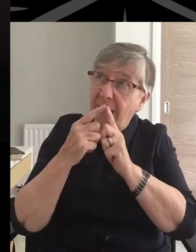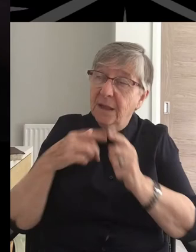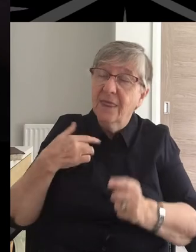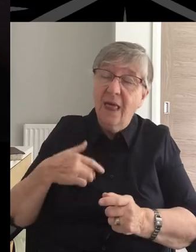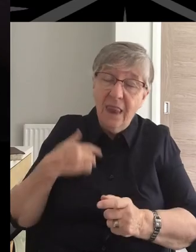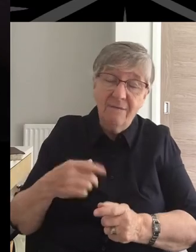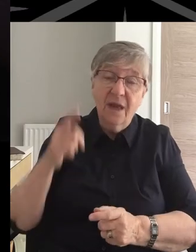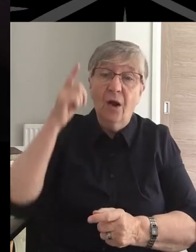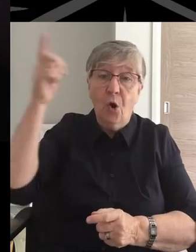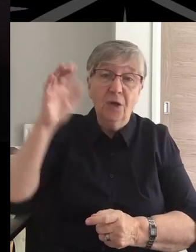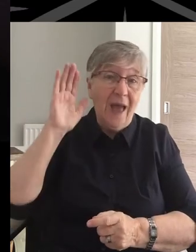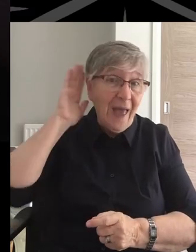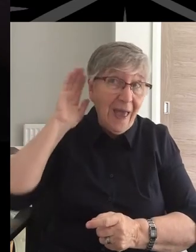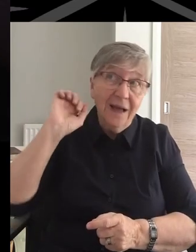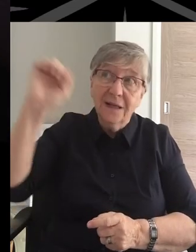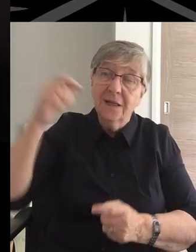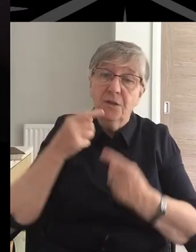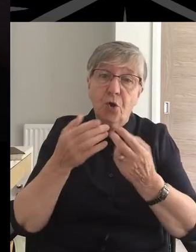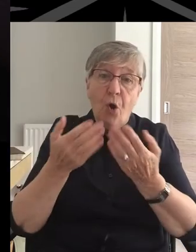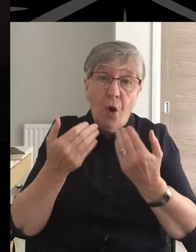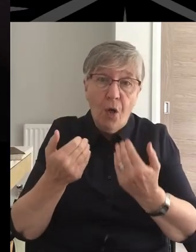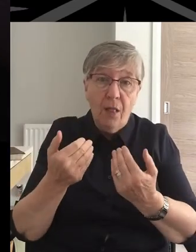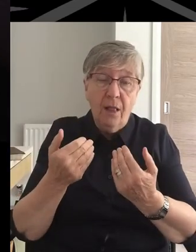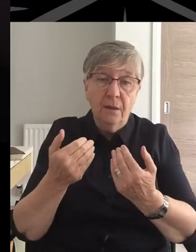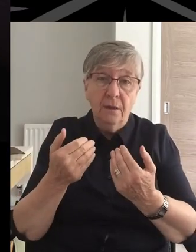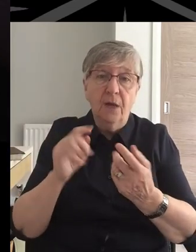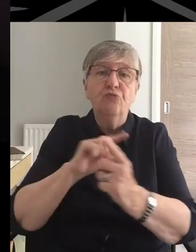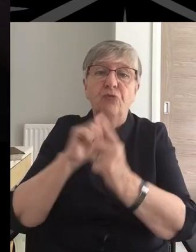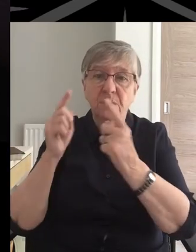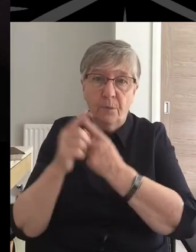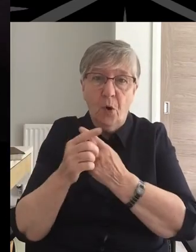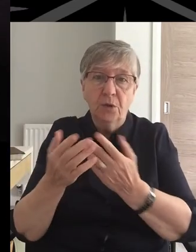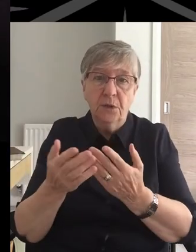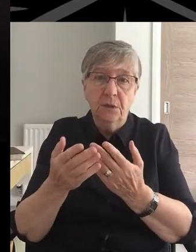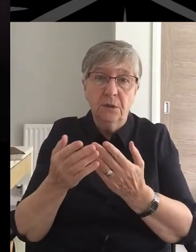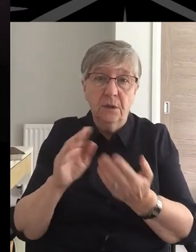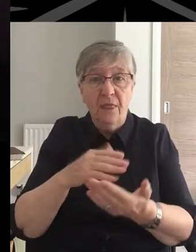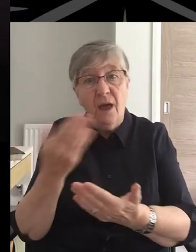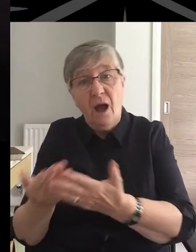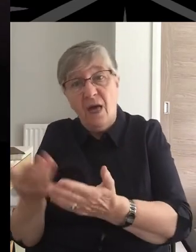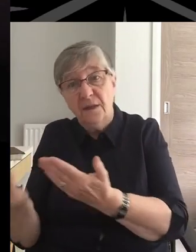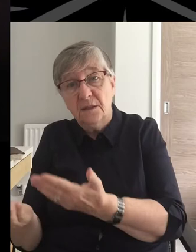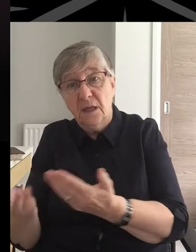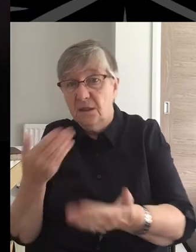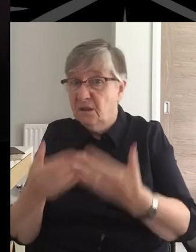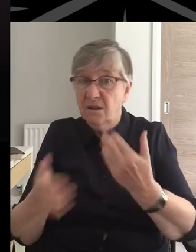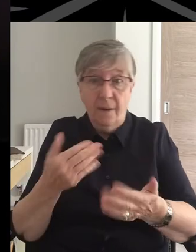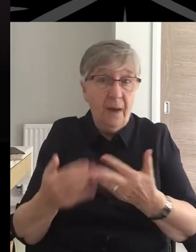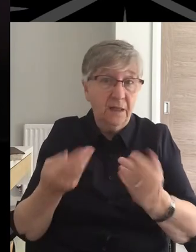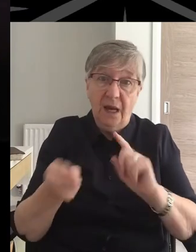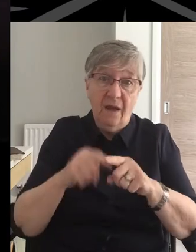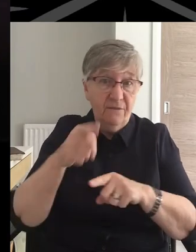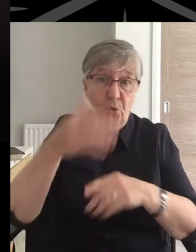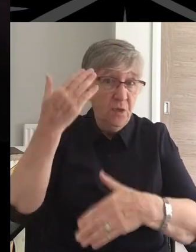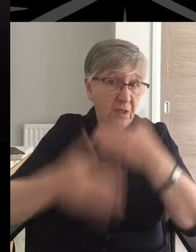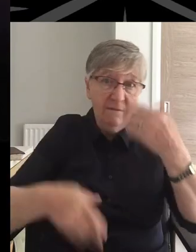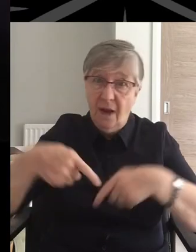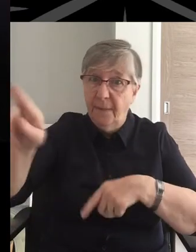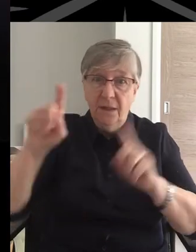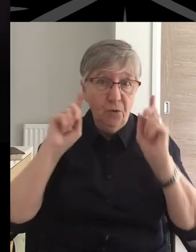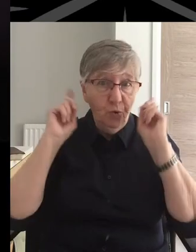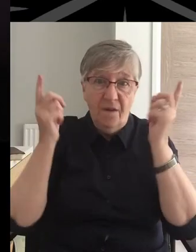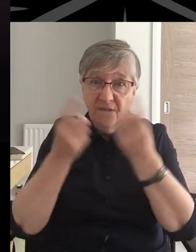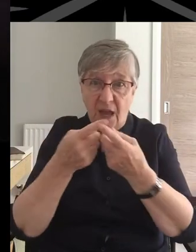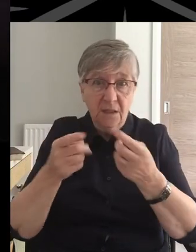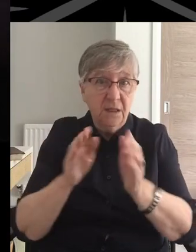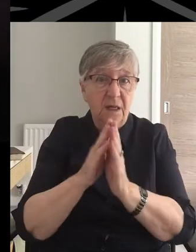his call and responded to that. And the flip side of that is it doesn't matter then if you haven't been to Bible college, it doesn't